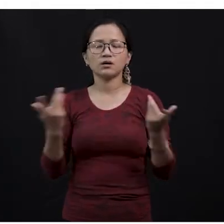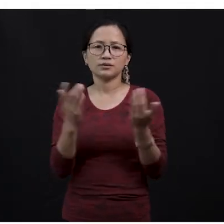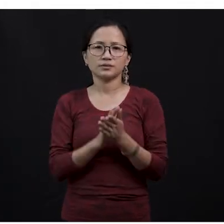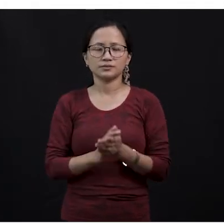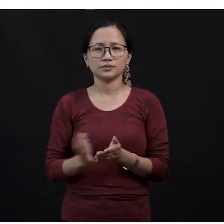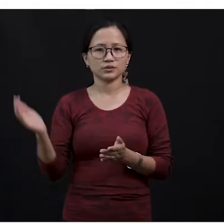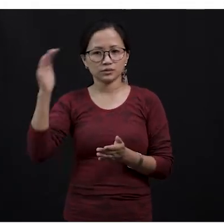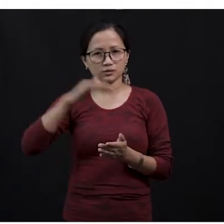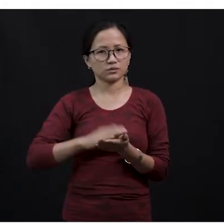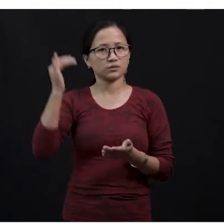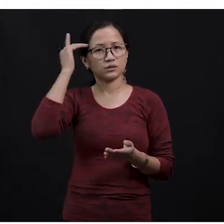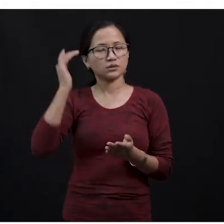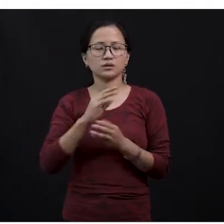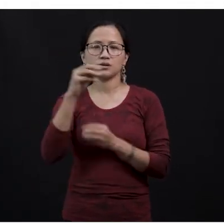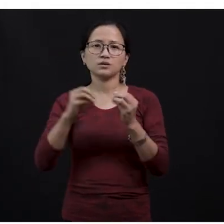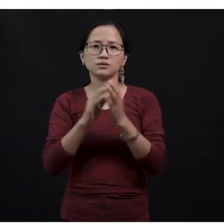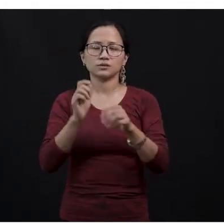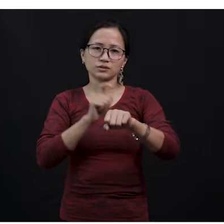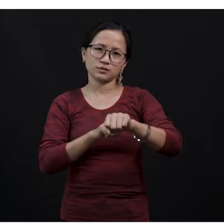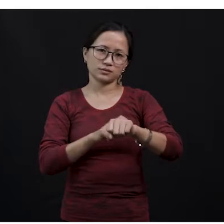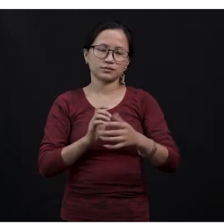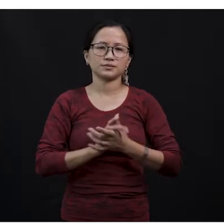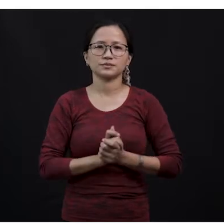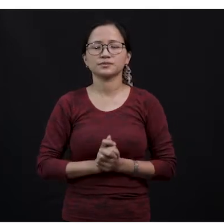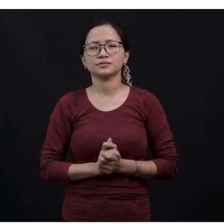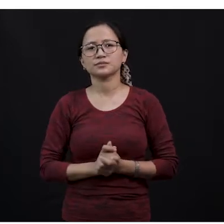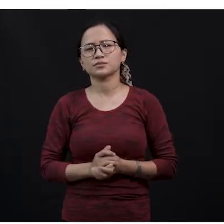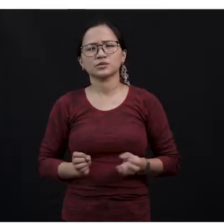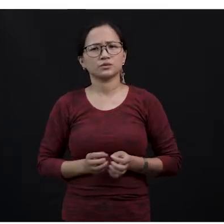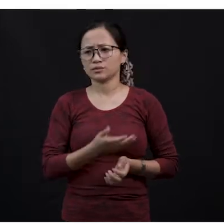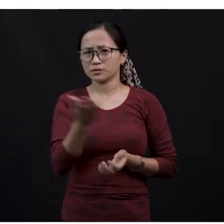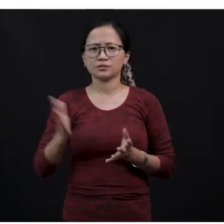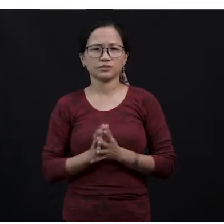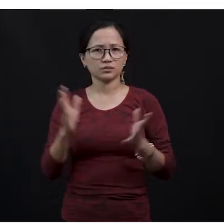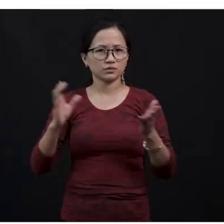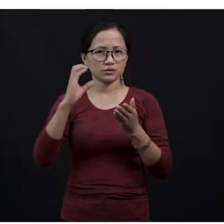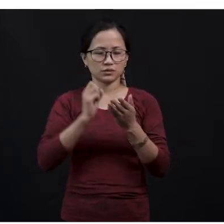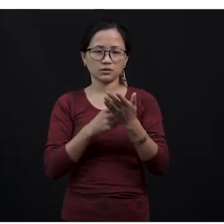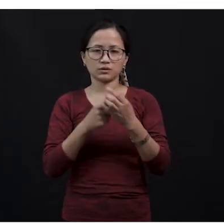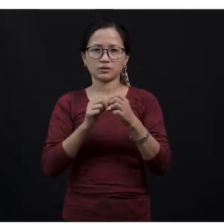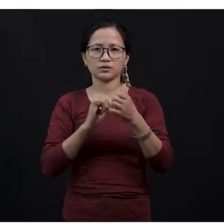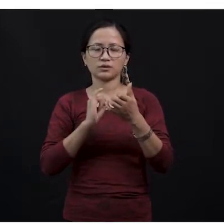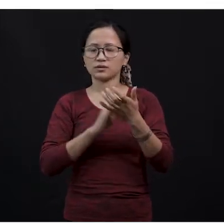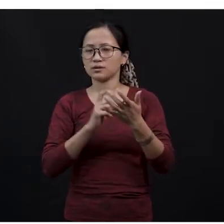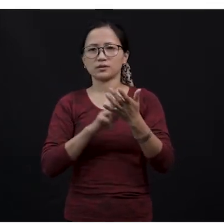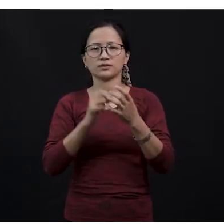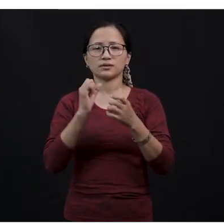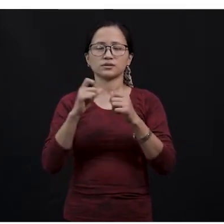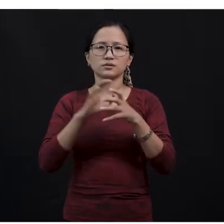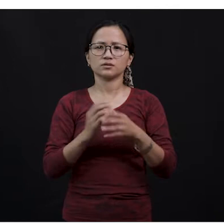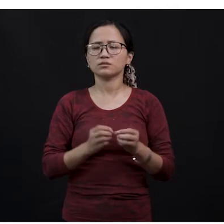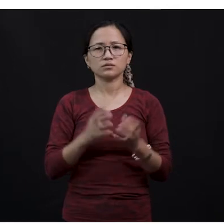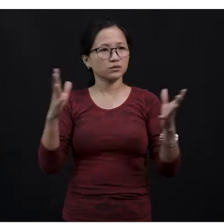we actually come to know about this period. So we know that there were chronicles that were written. We also have seen the